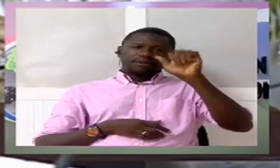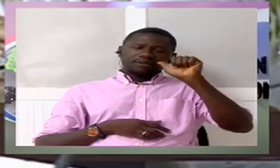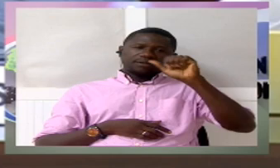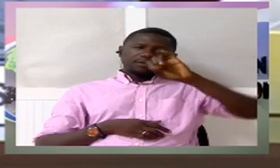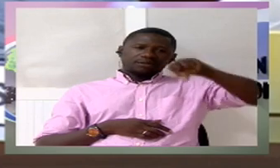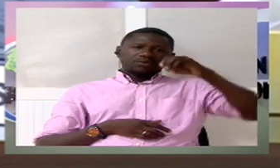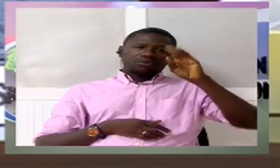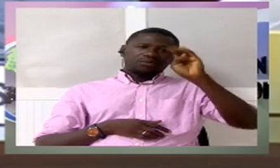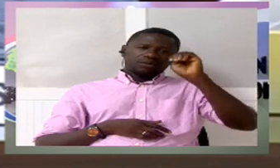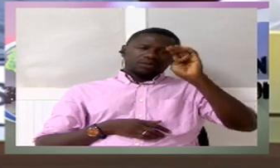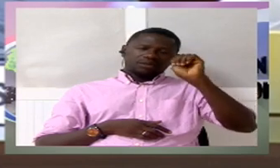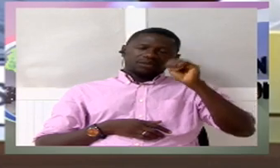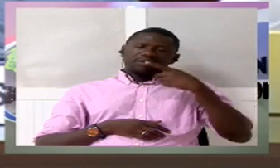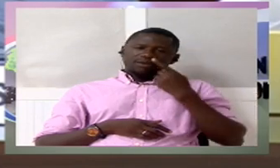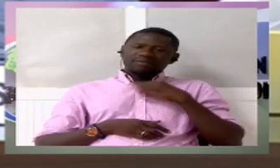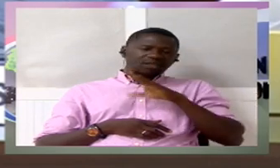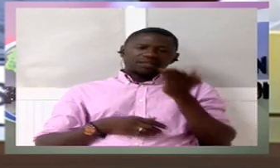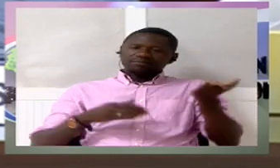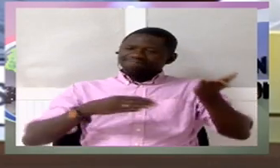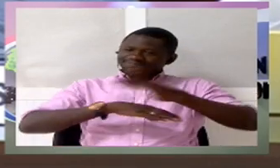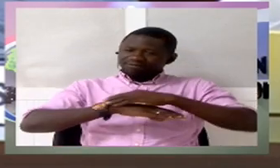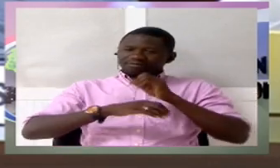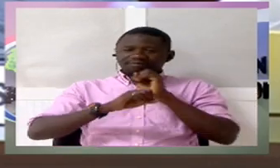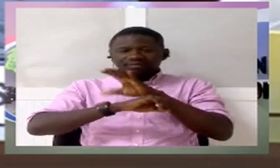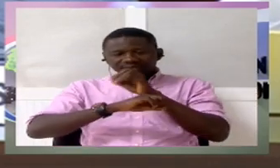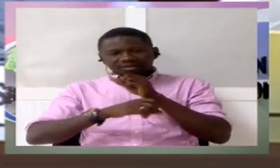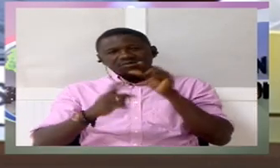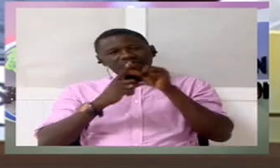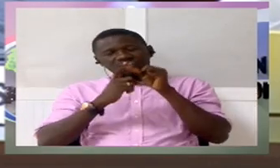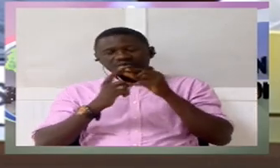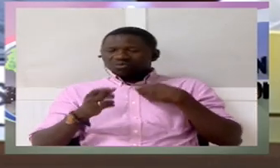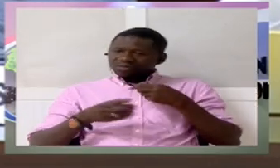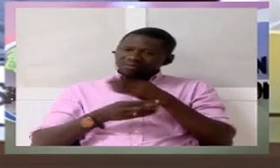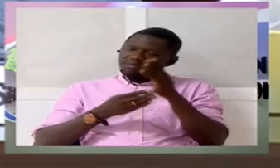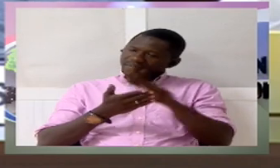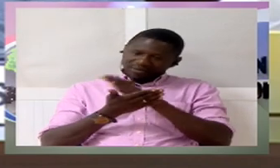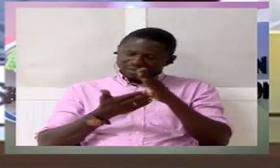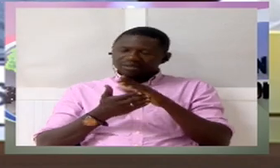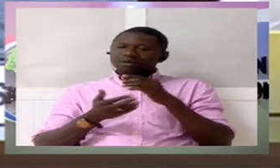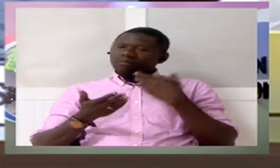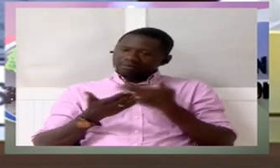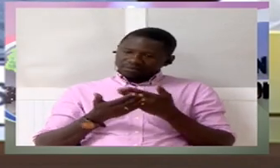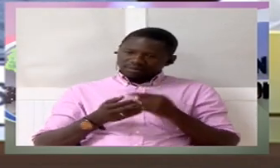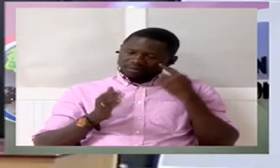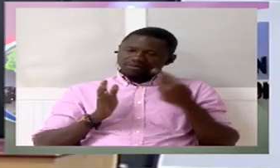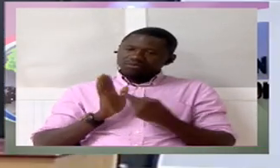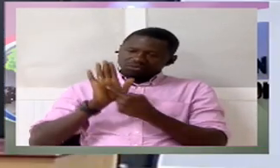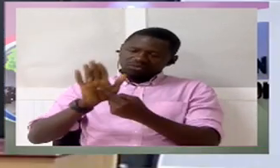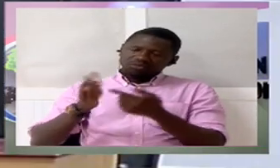please proceed to make them now. Silence do niya tara kuma sora ibera flekela kuma da sora menna isi tenten yafo.